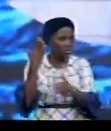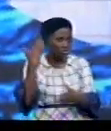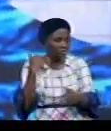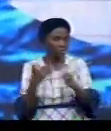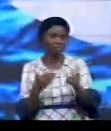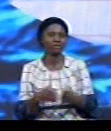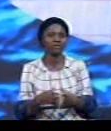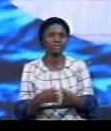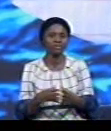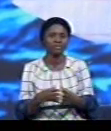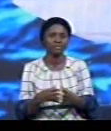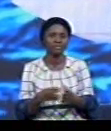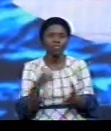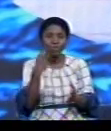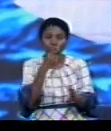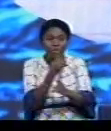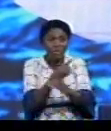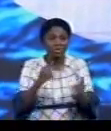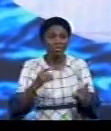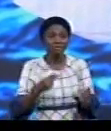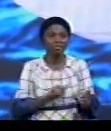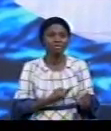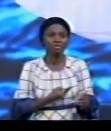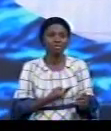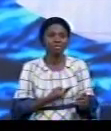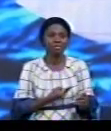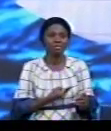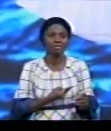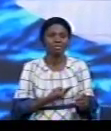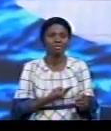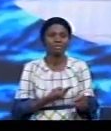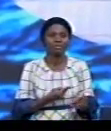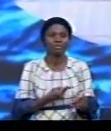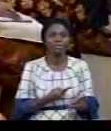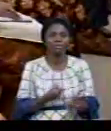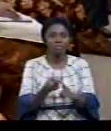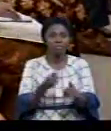a death and doth deliver today.